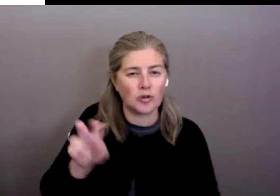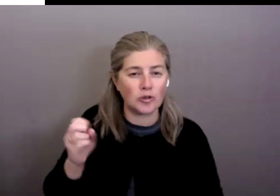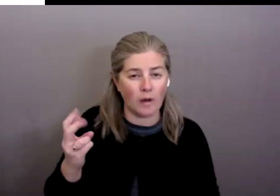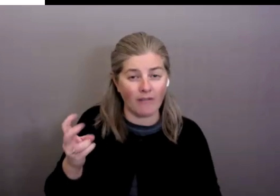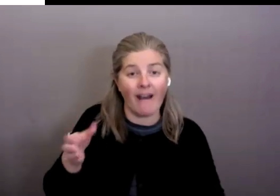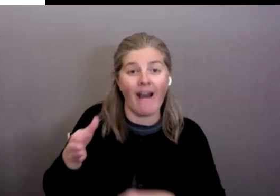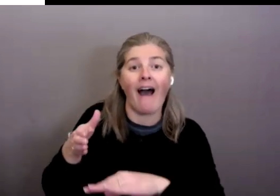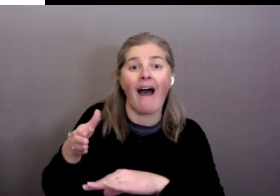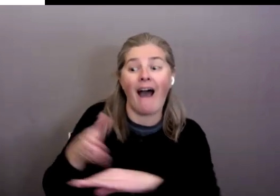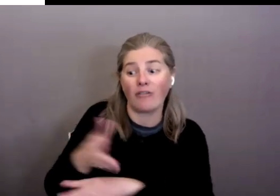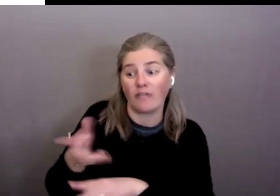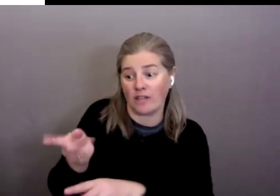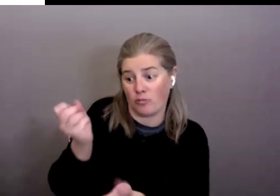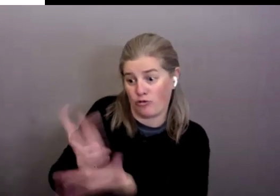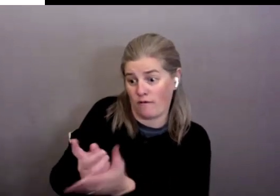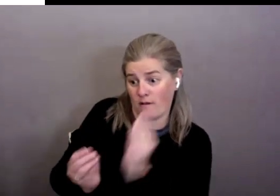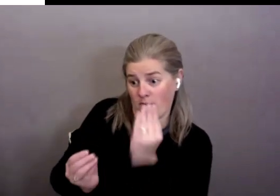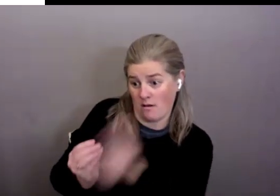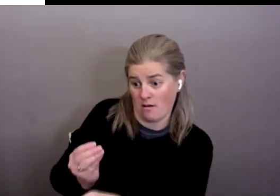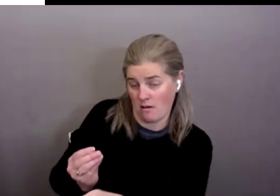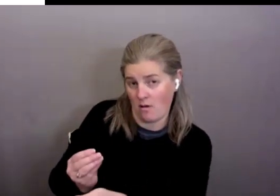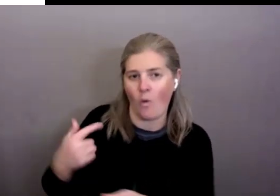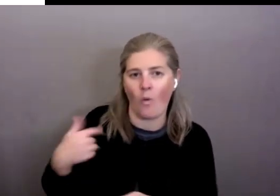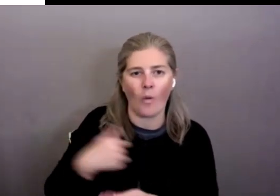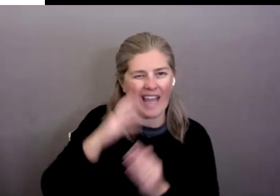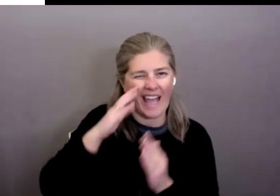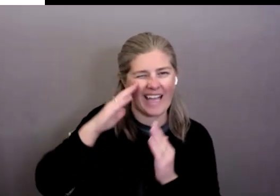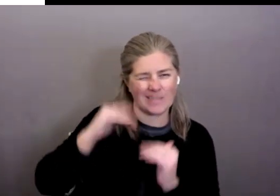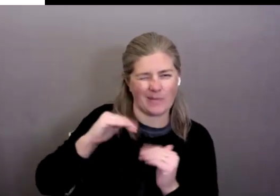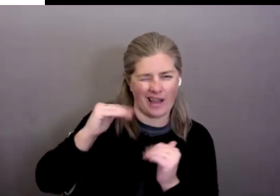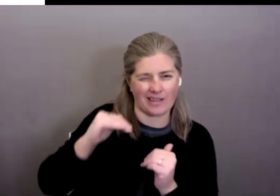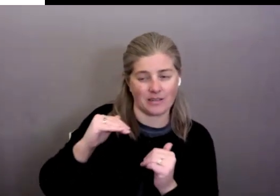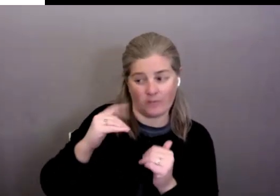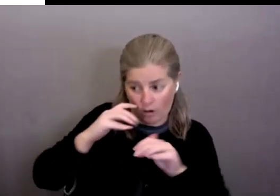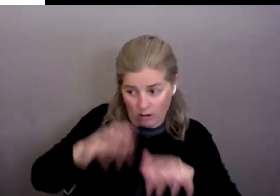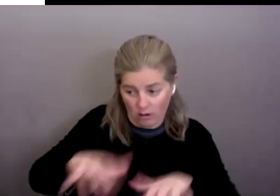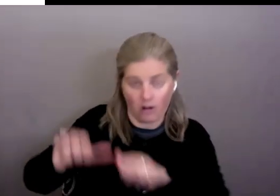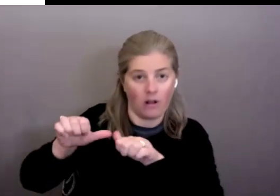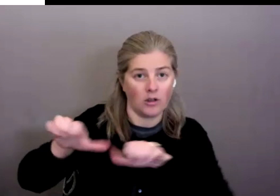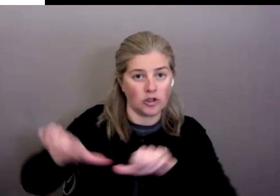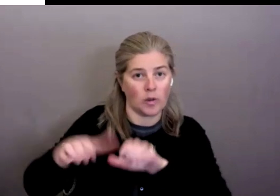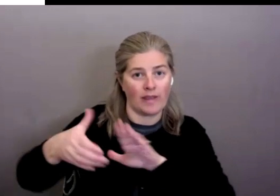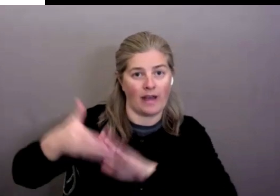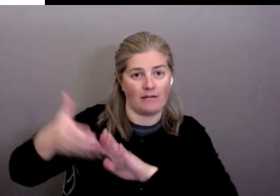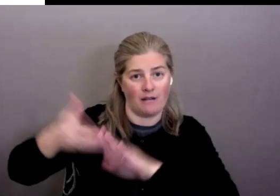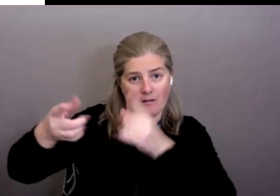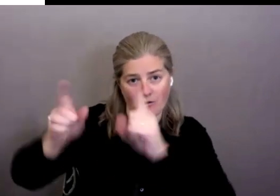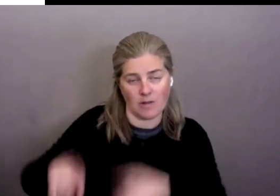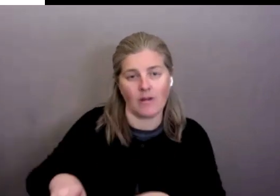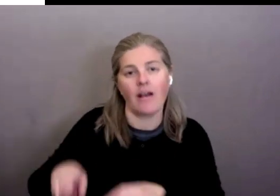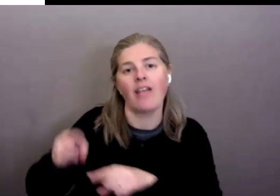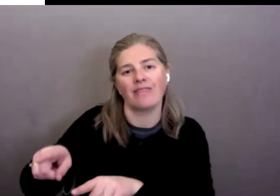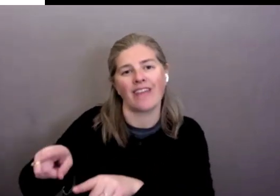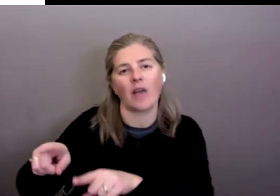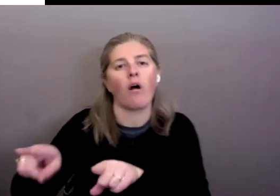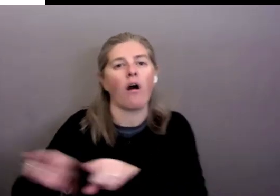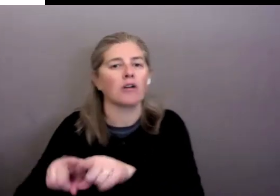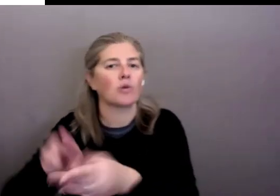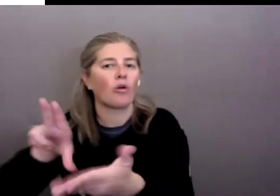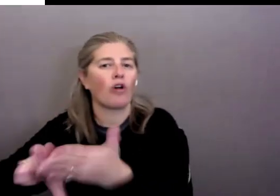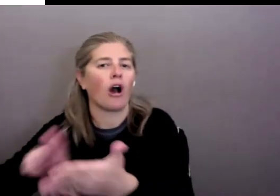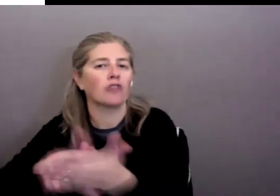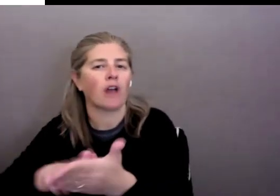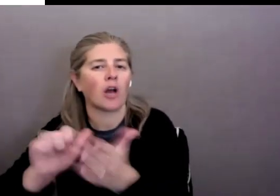receiving approval, we expect, as a matter of executing that agreement, that the AAA will also contract with service providers to fulfill